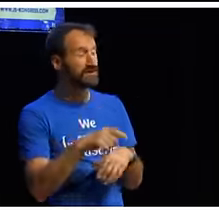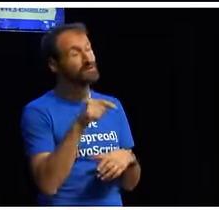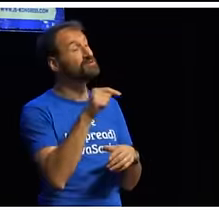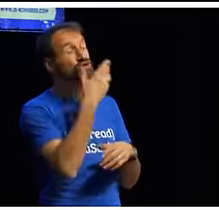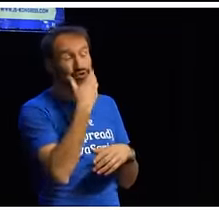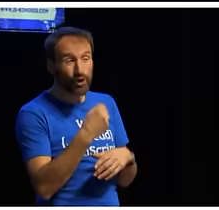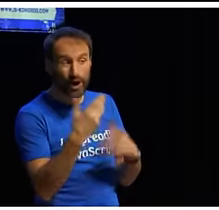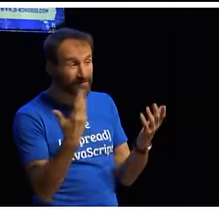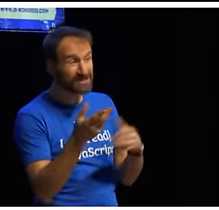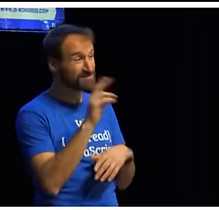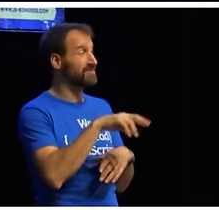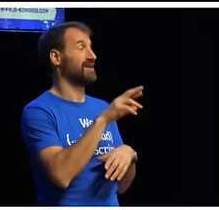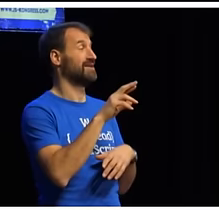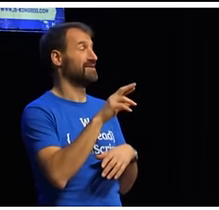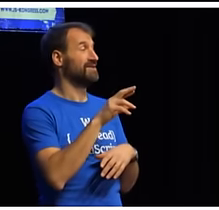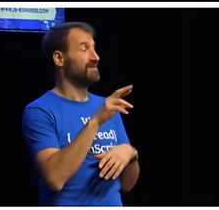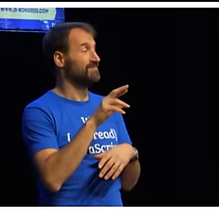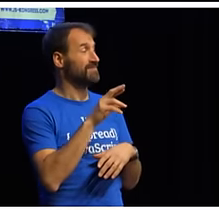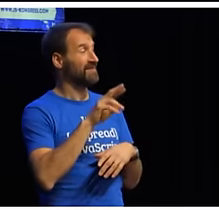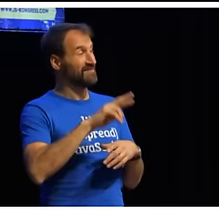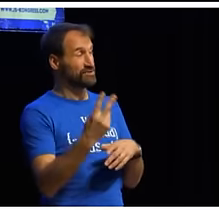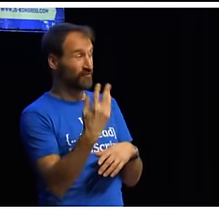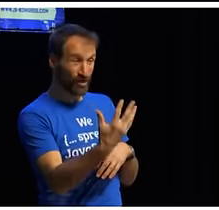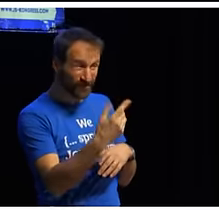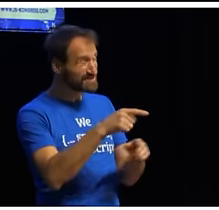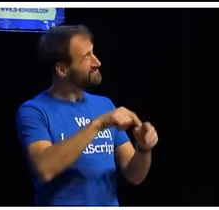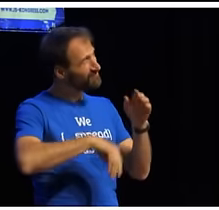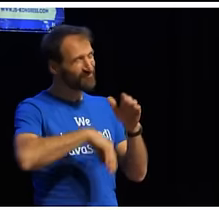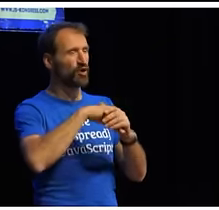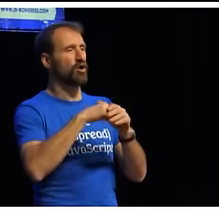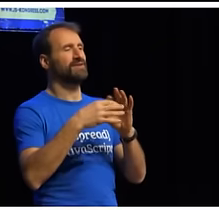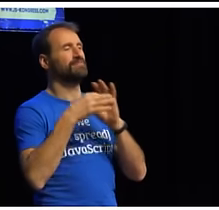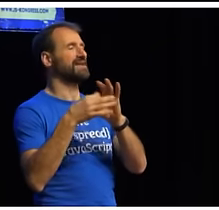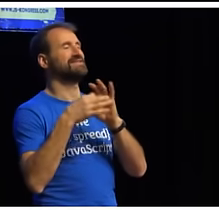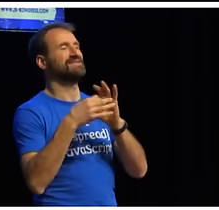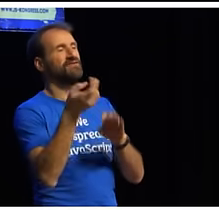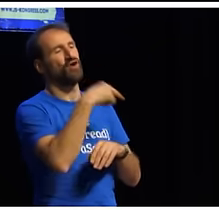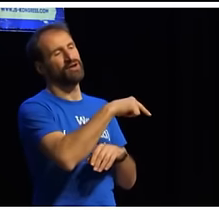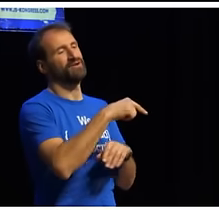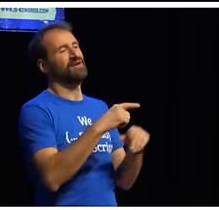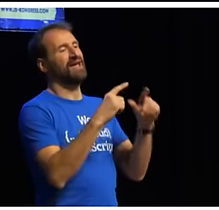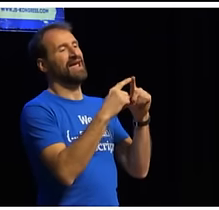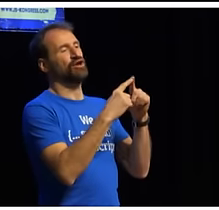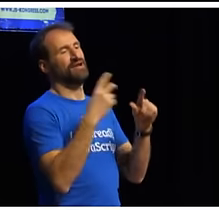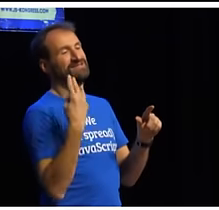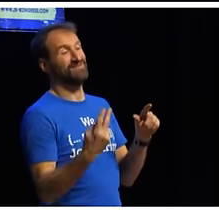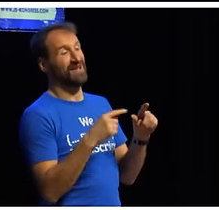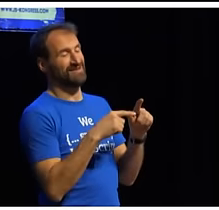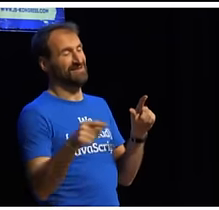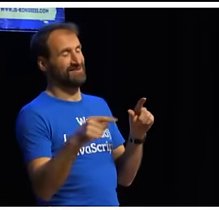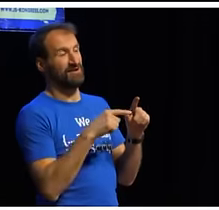a direct dependency of Angular 2. So, and the main building block